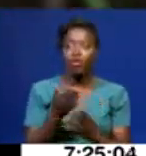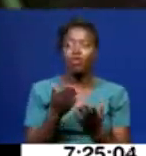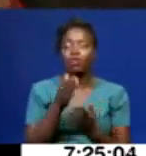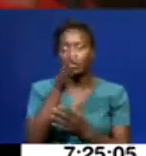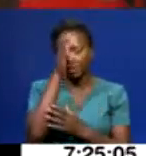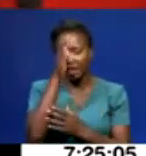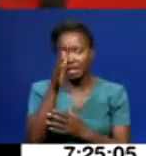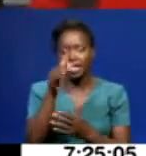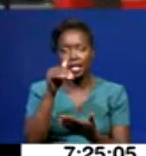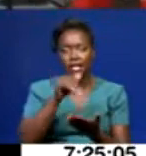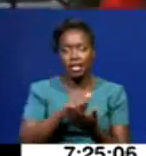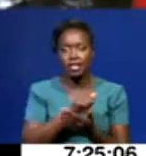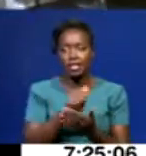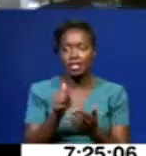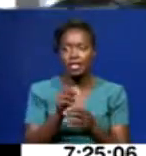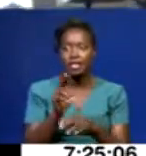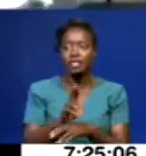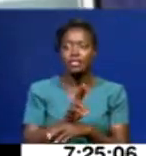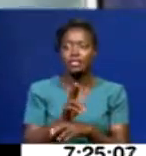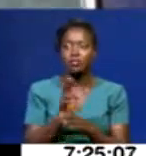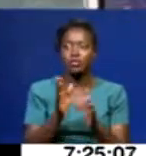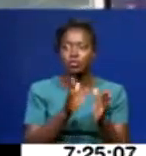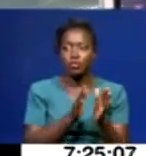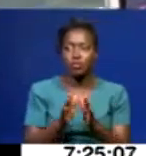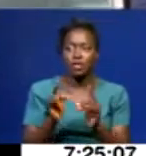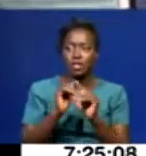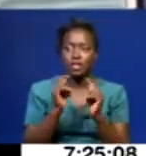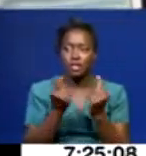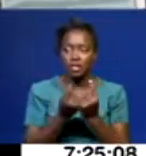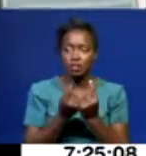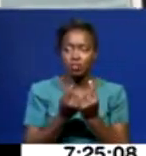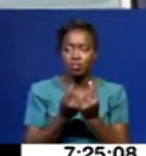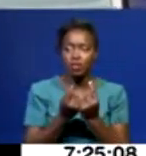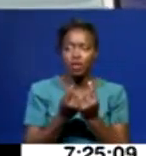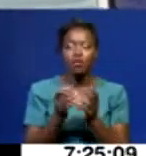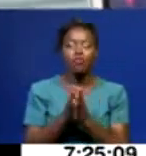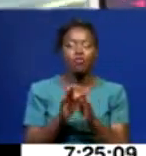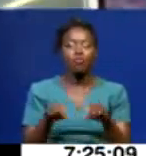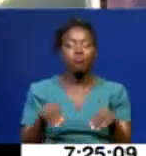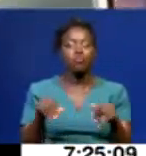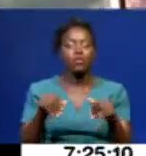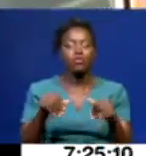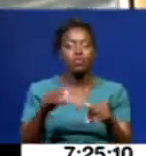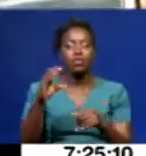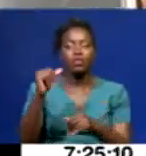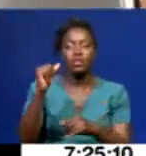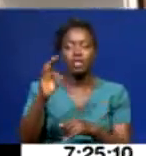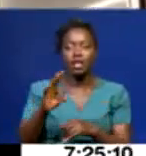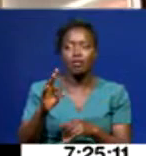Jumapili. Mechi hizo zitatumiwa kukiandaa kikosi hicho kwa michuano ya kufuzu ya CAF na FIFA